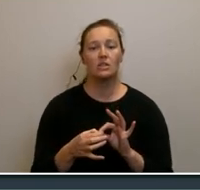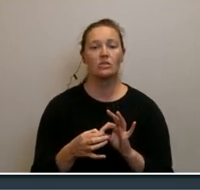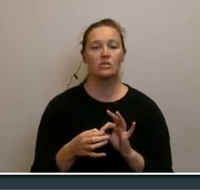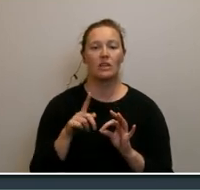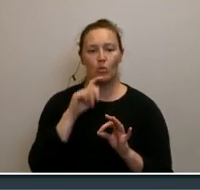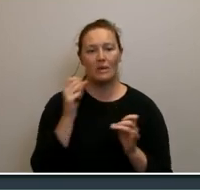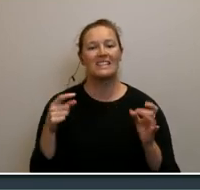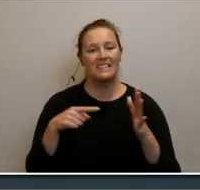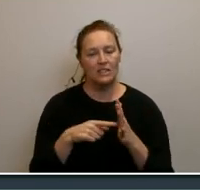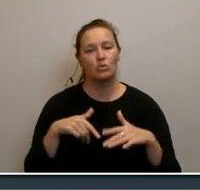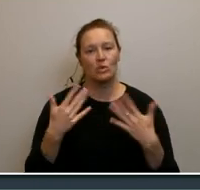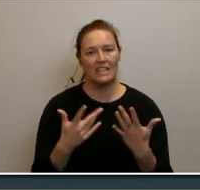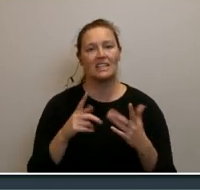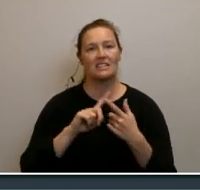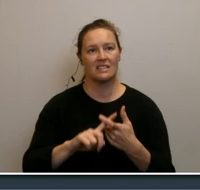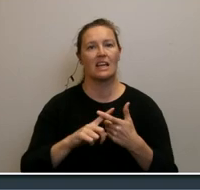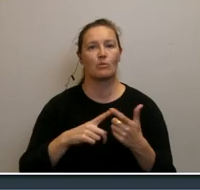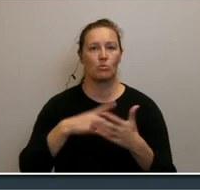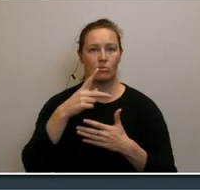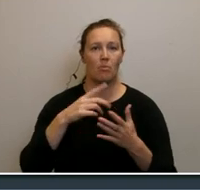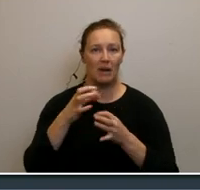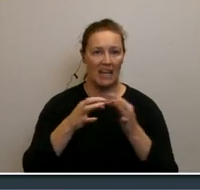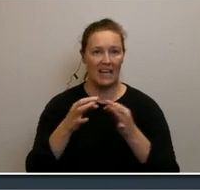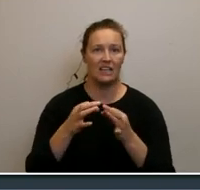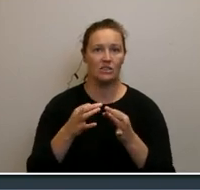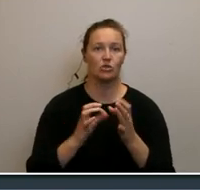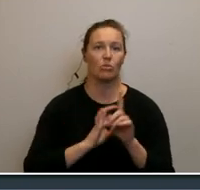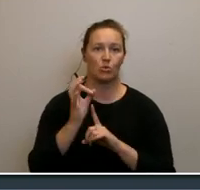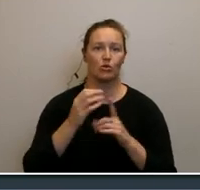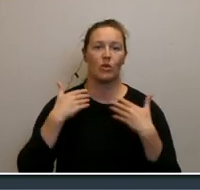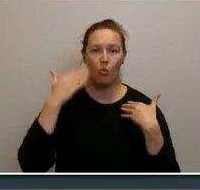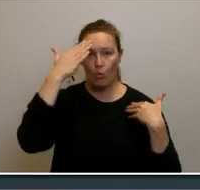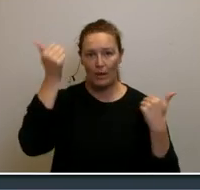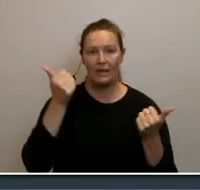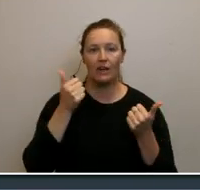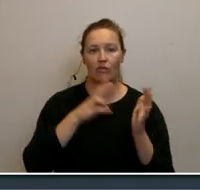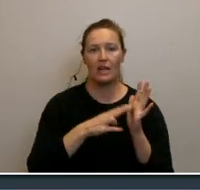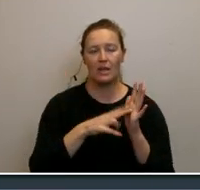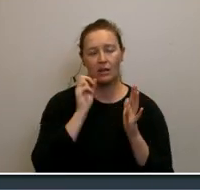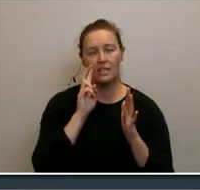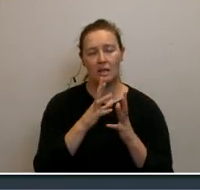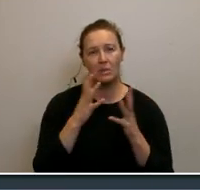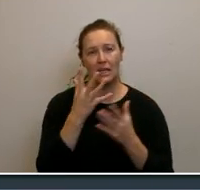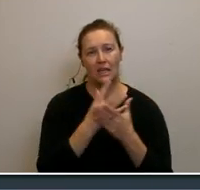plan to improve the social wellbeing of Napier. We see a real gap in engagement with our communities.